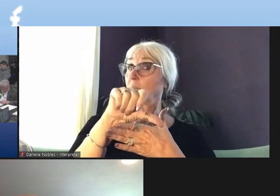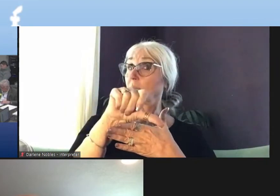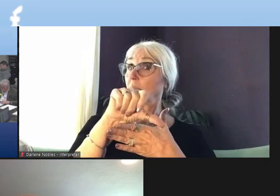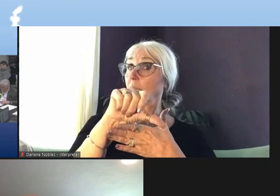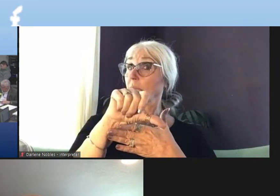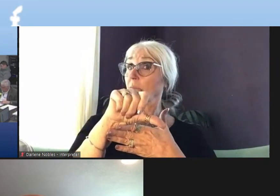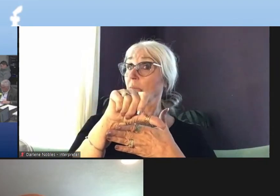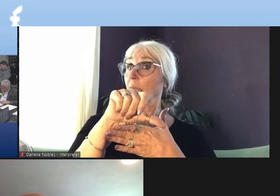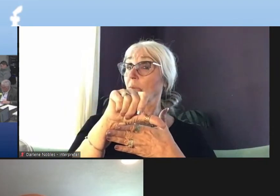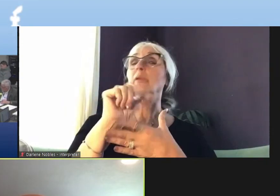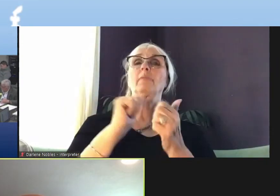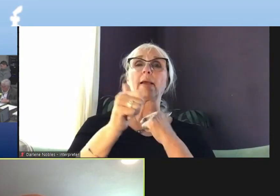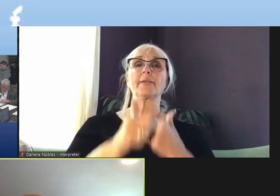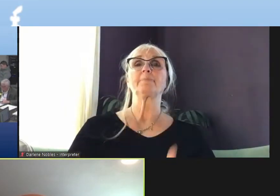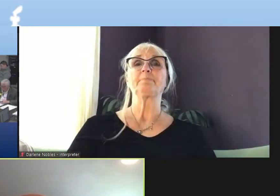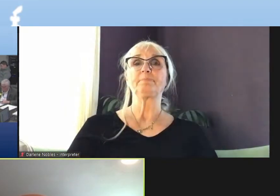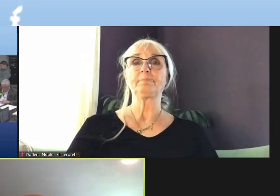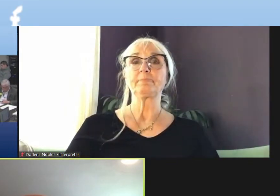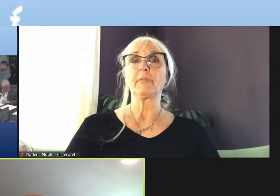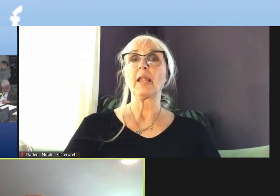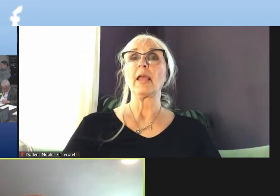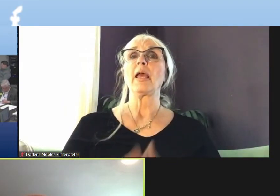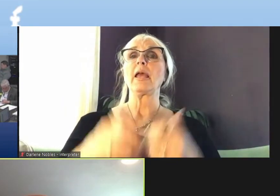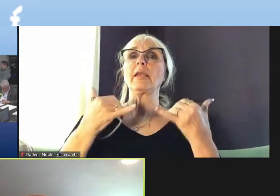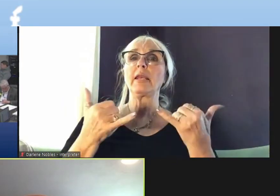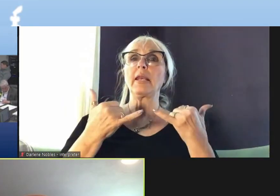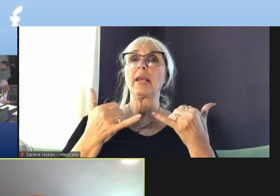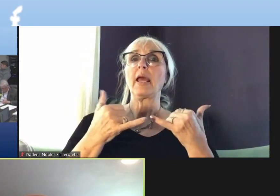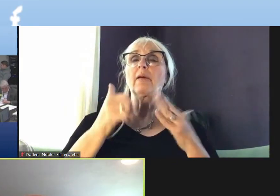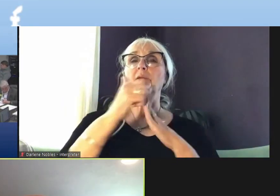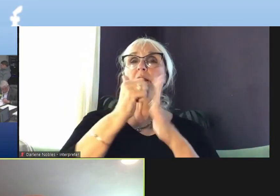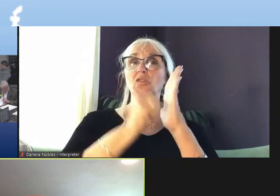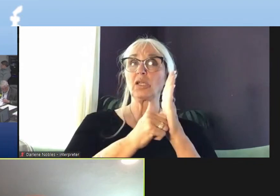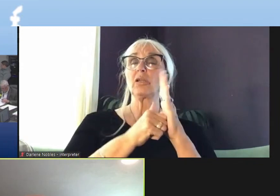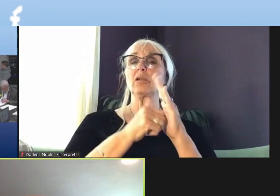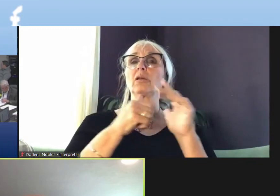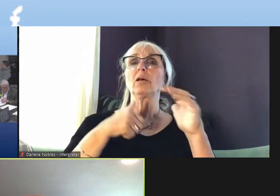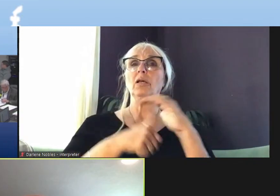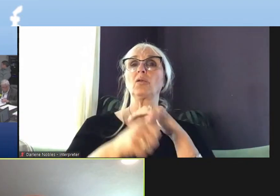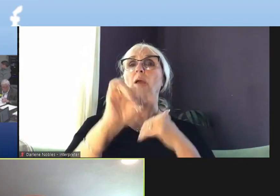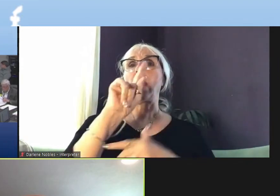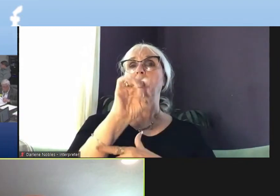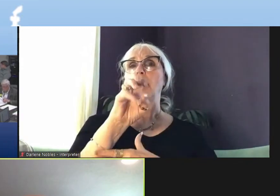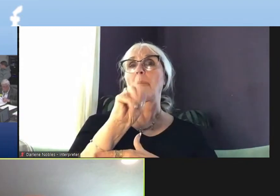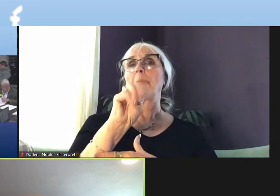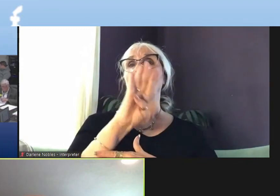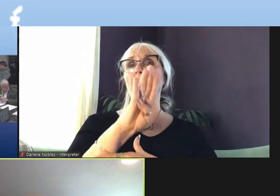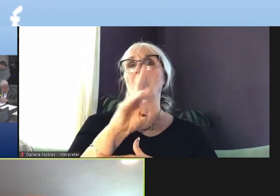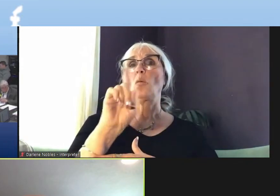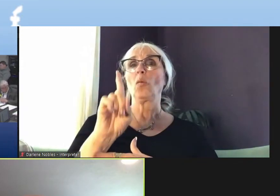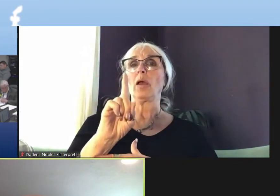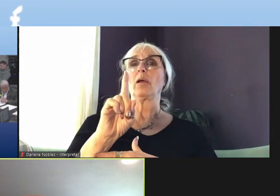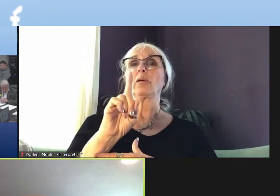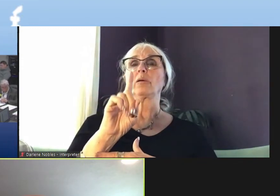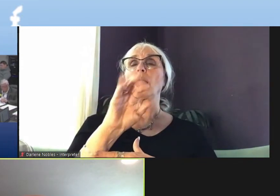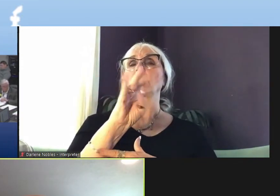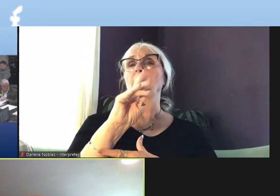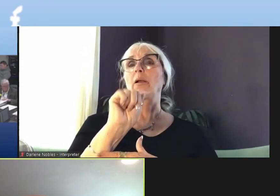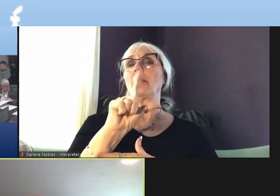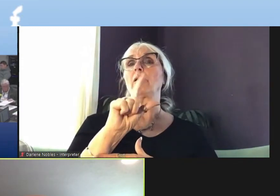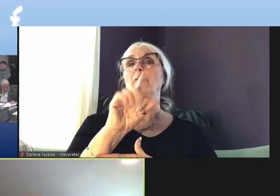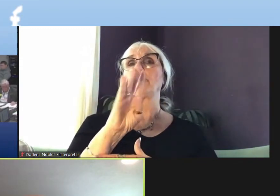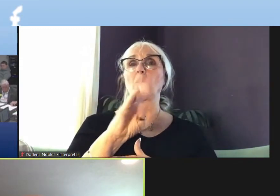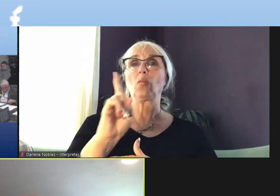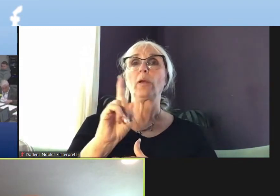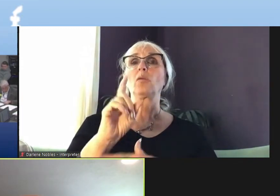pass. Moving down to the supplemental agenda under item B1, Constable Precinct 1, discussion and or action